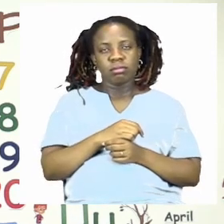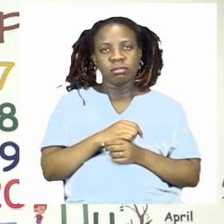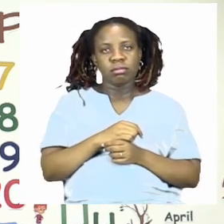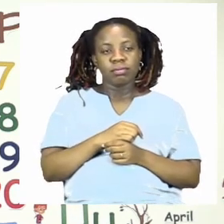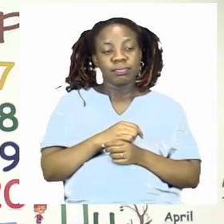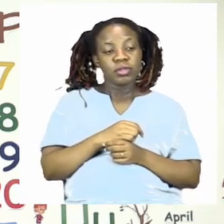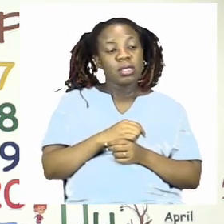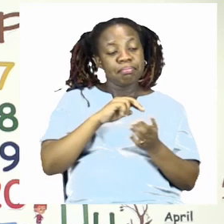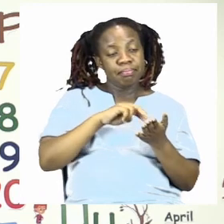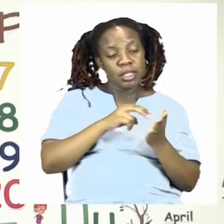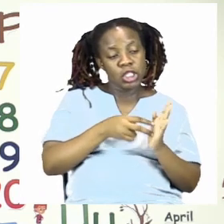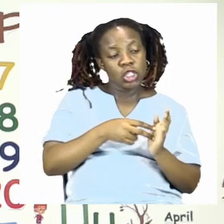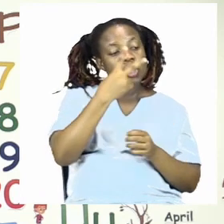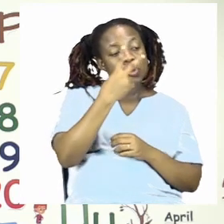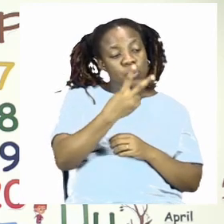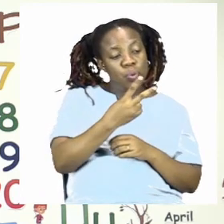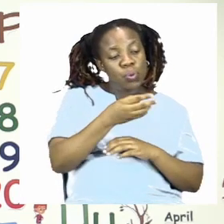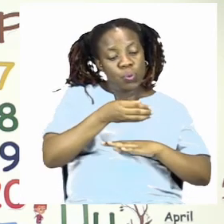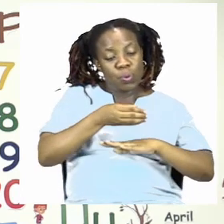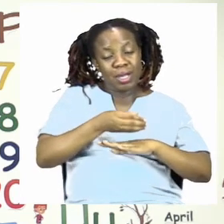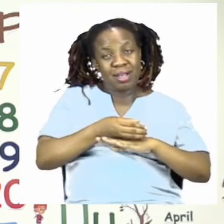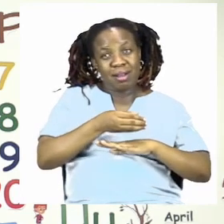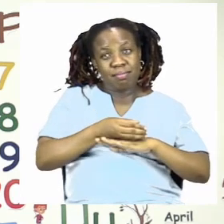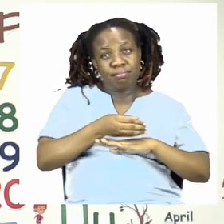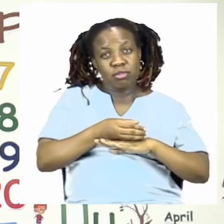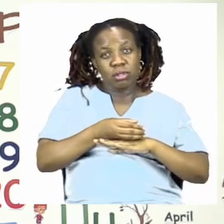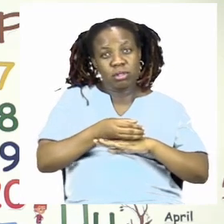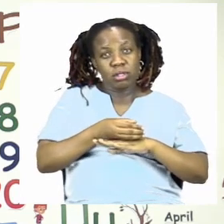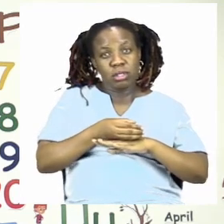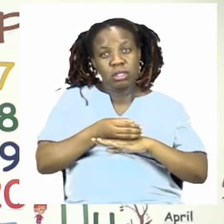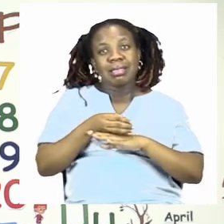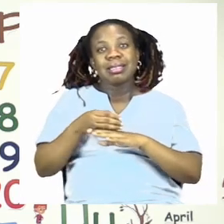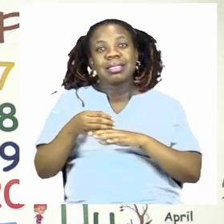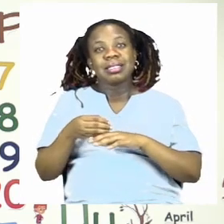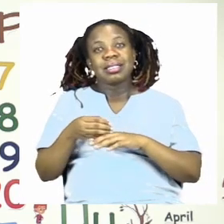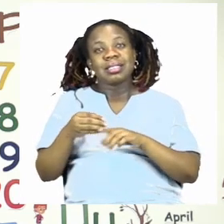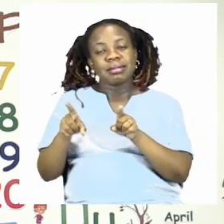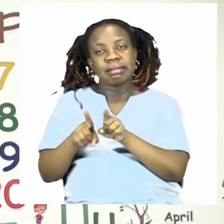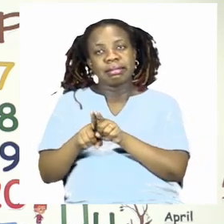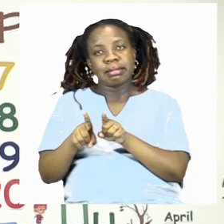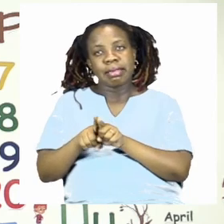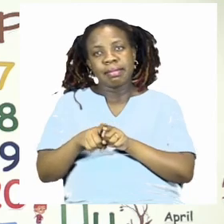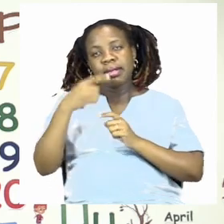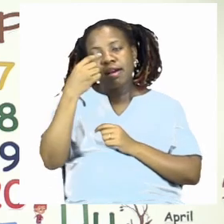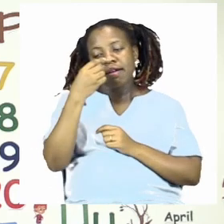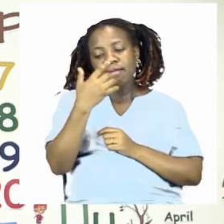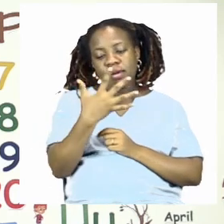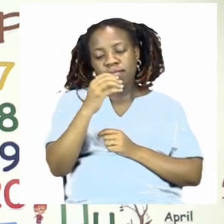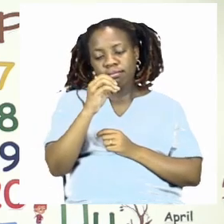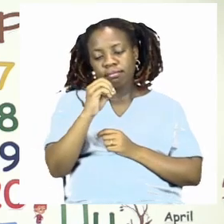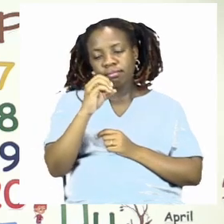2 cups, we will have 500 milliliters. Now I want you to go ahead and work out how